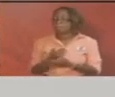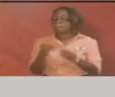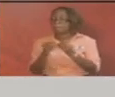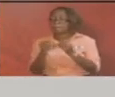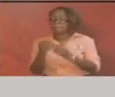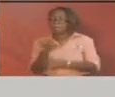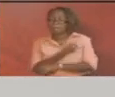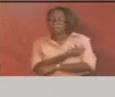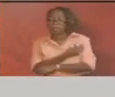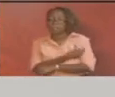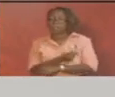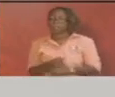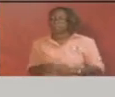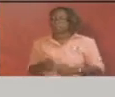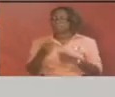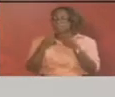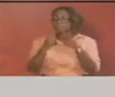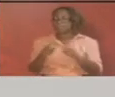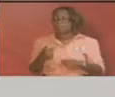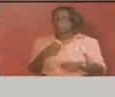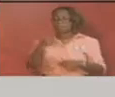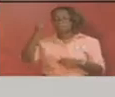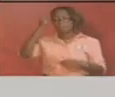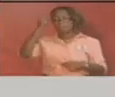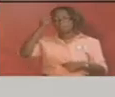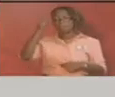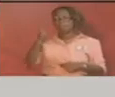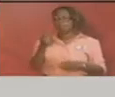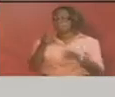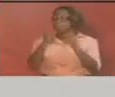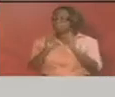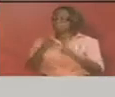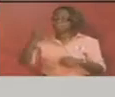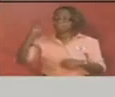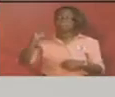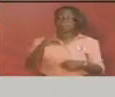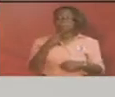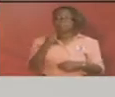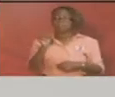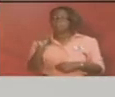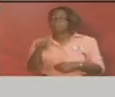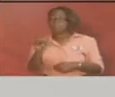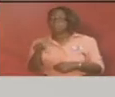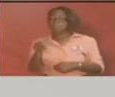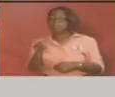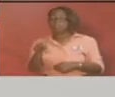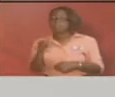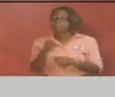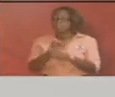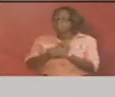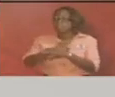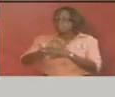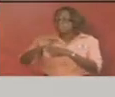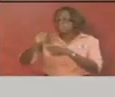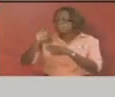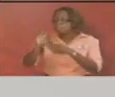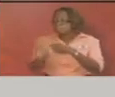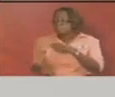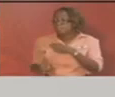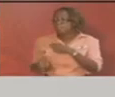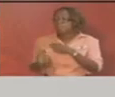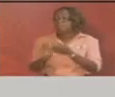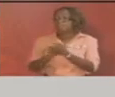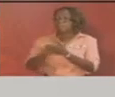anything stating otherwise as yet, so we hold to that sort of time frame. So let us hope in the coming weeks we shall hear